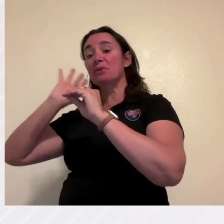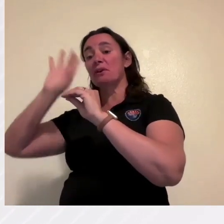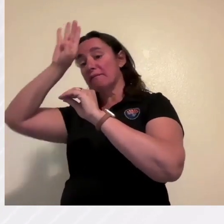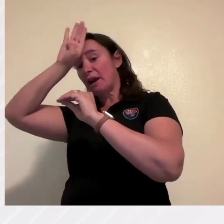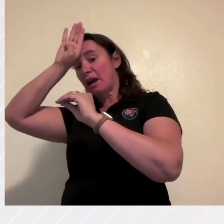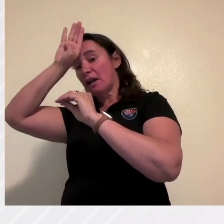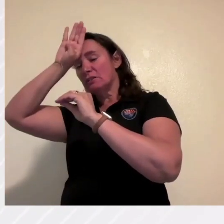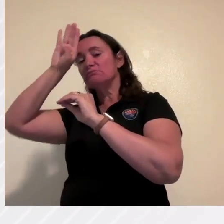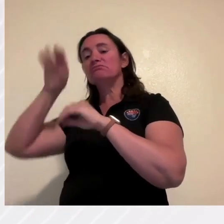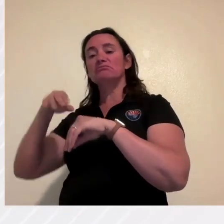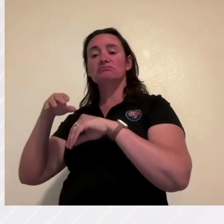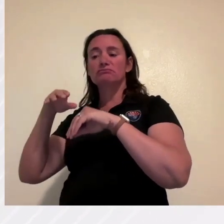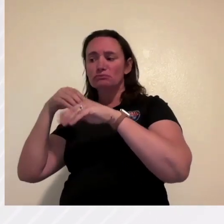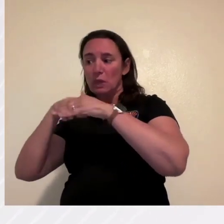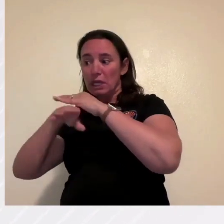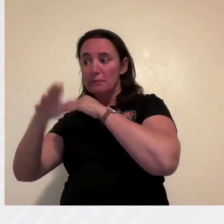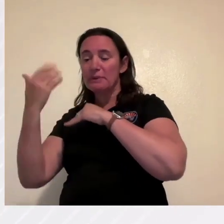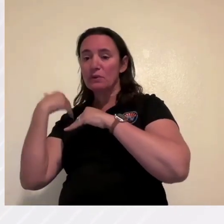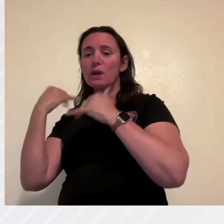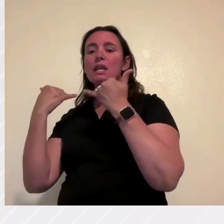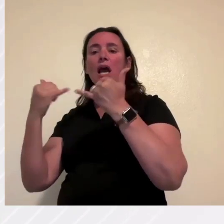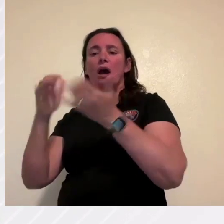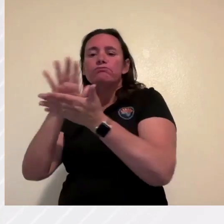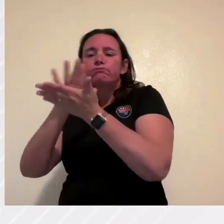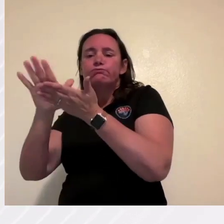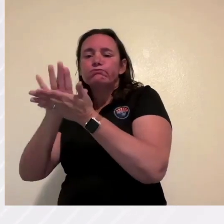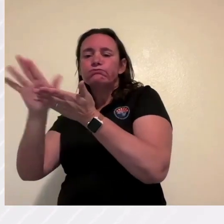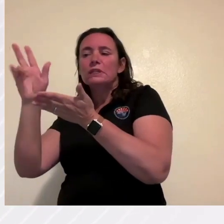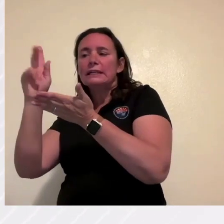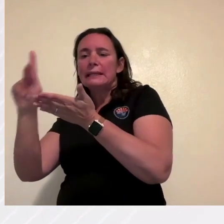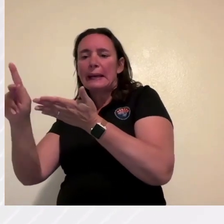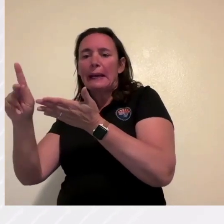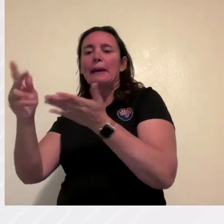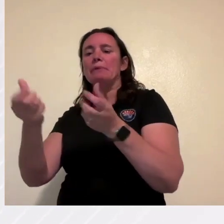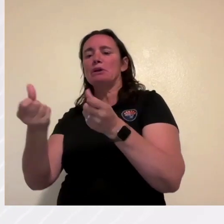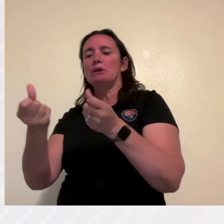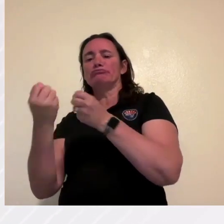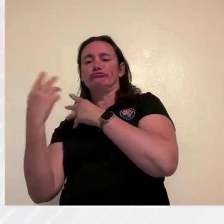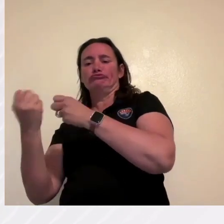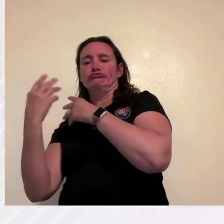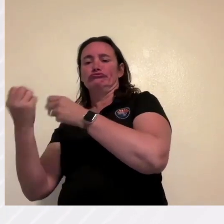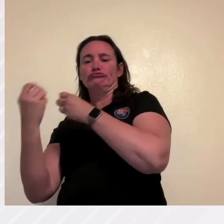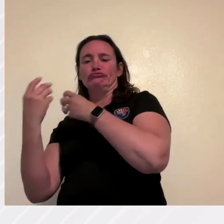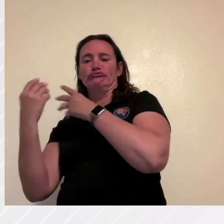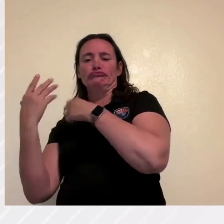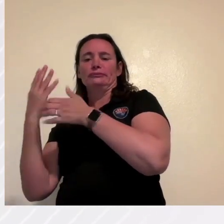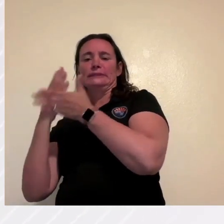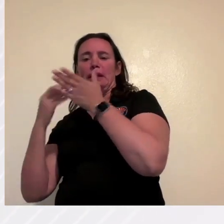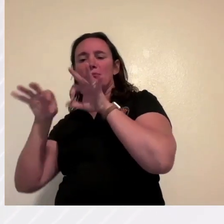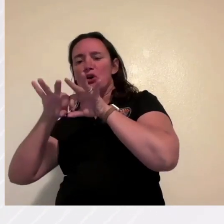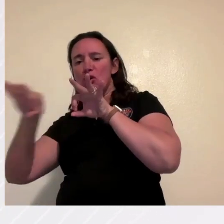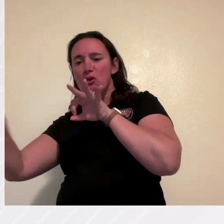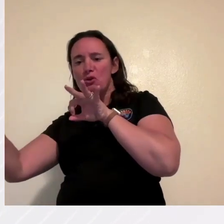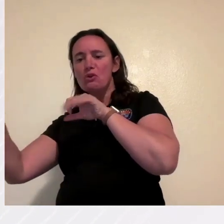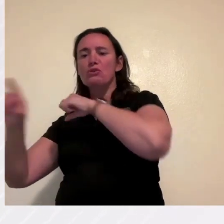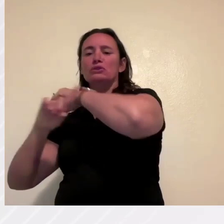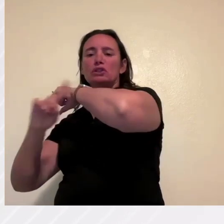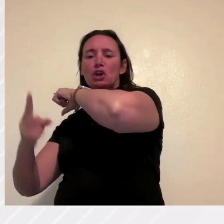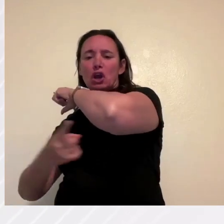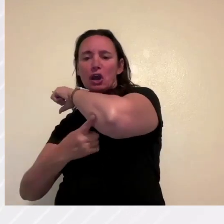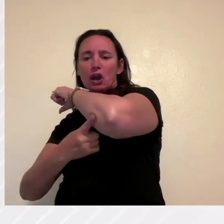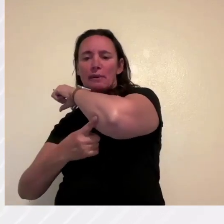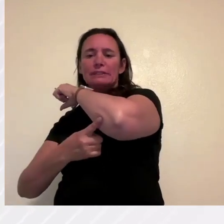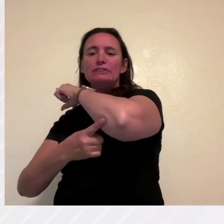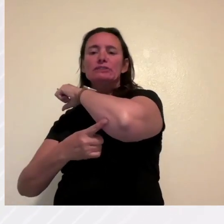suppression repair, and we're starting to backhaul some of the hose as well as the trash and repair the roads,